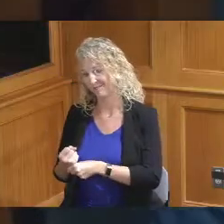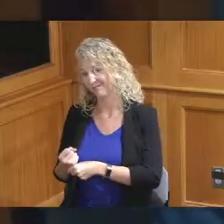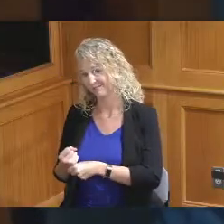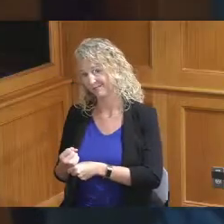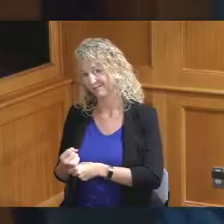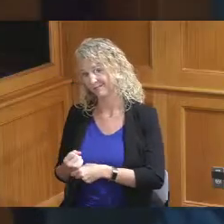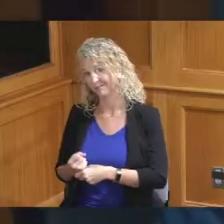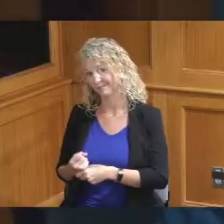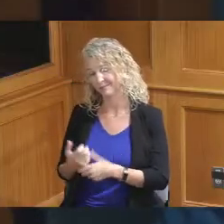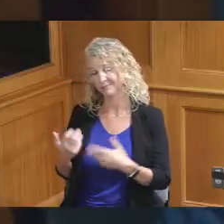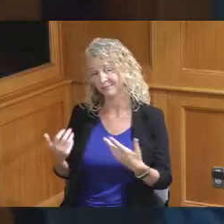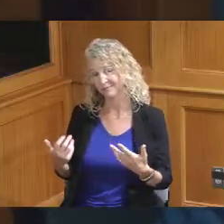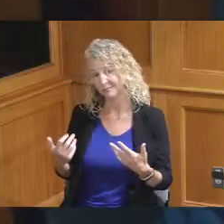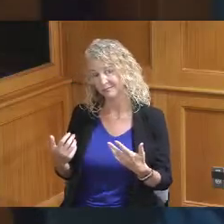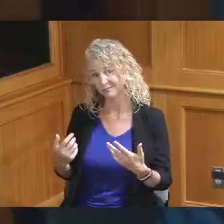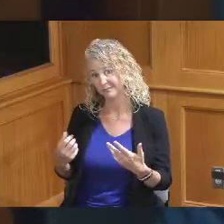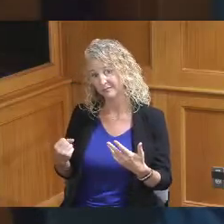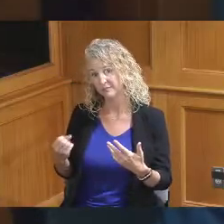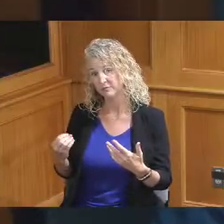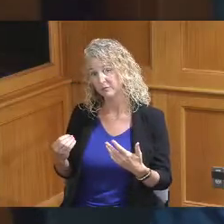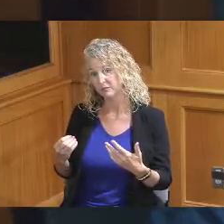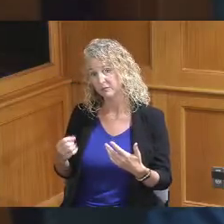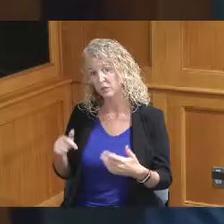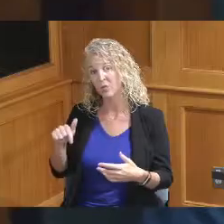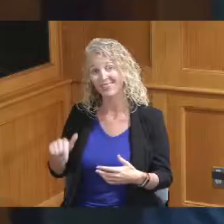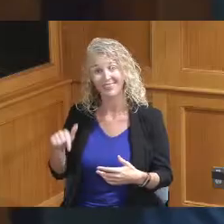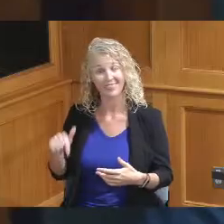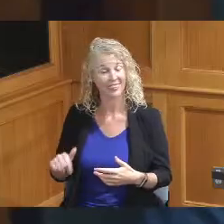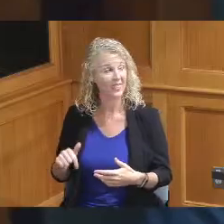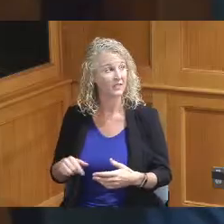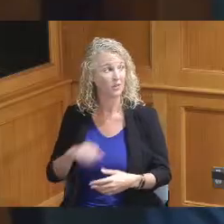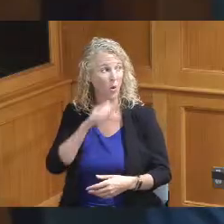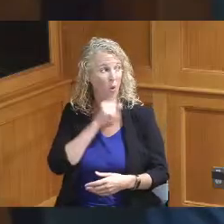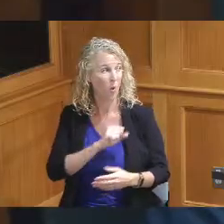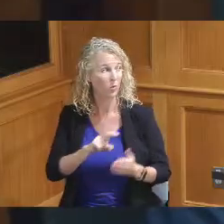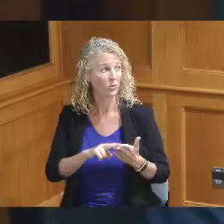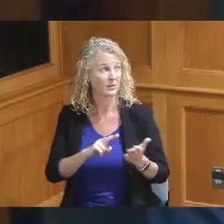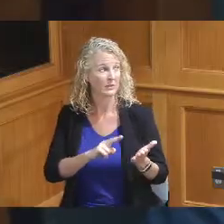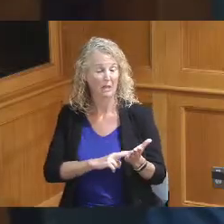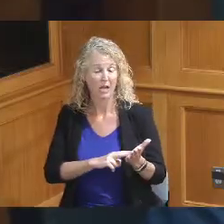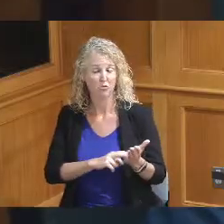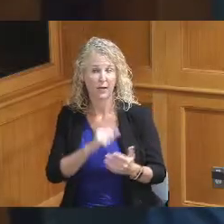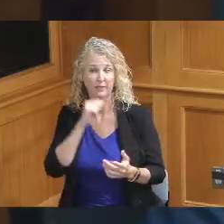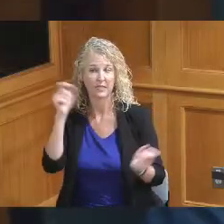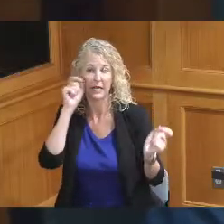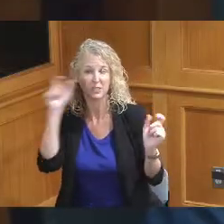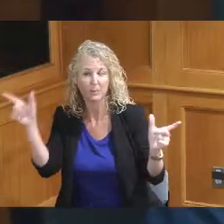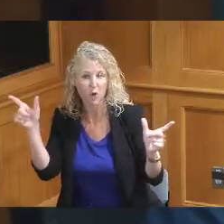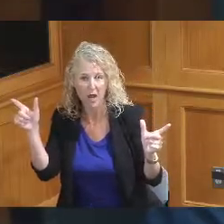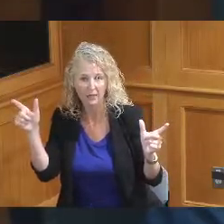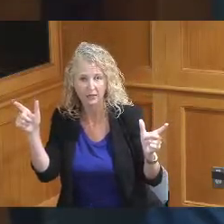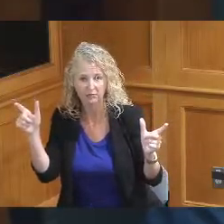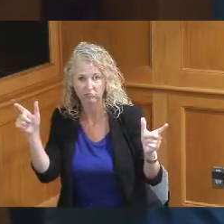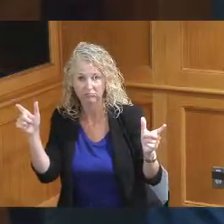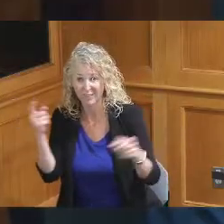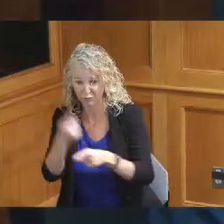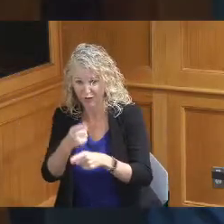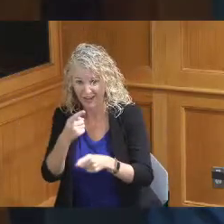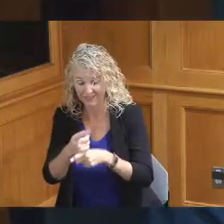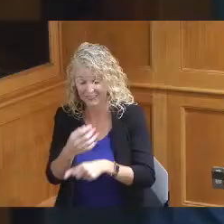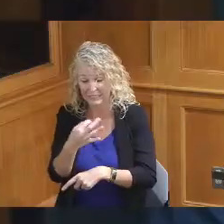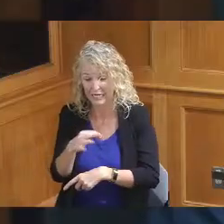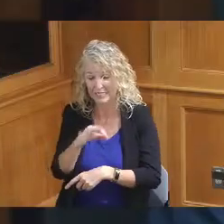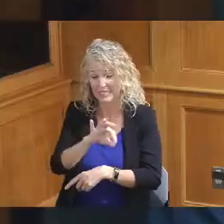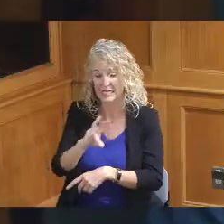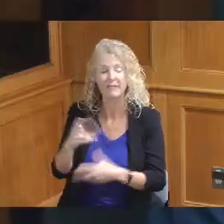I want to say that the deadline didn't creep up on us. In 1997, it's already written in here. You already know the